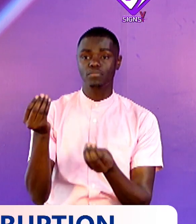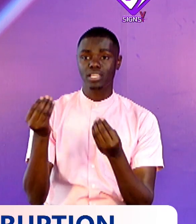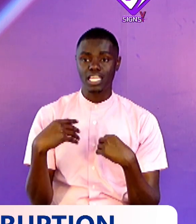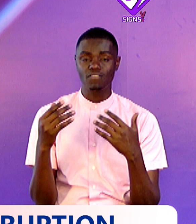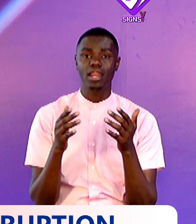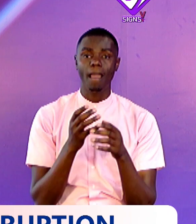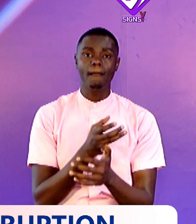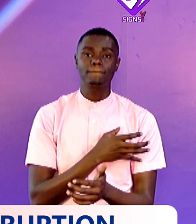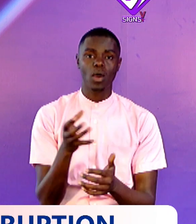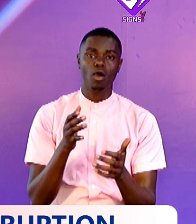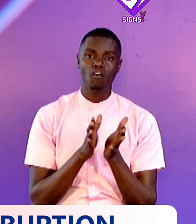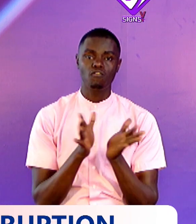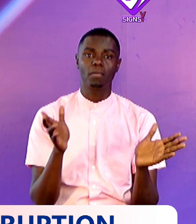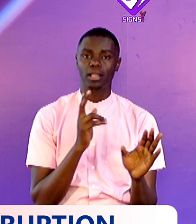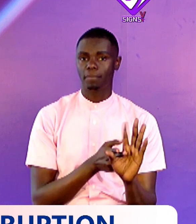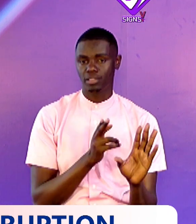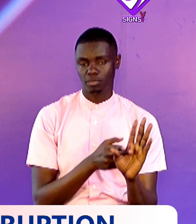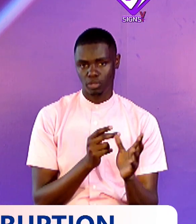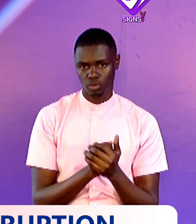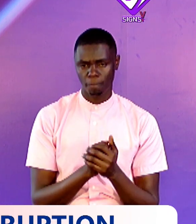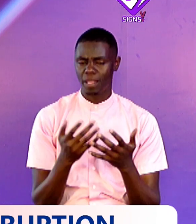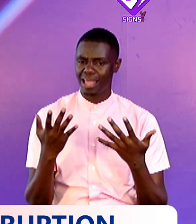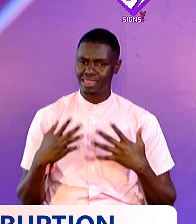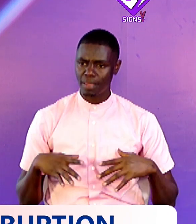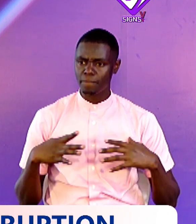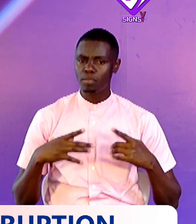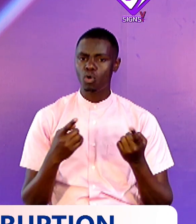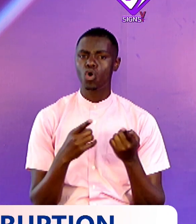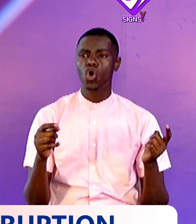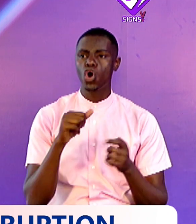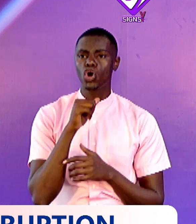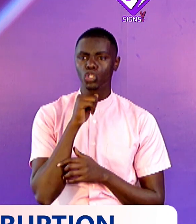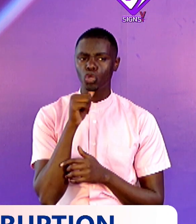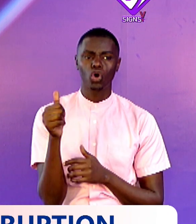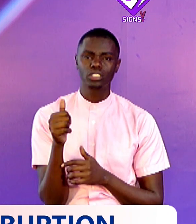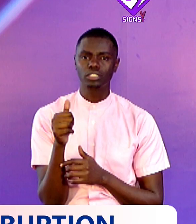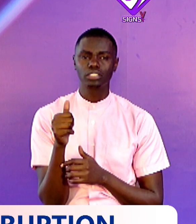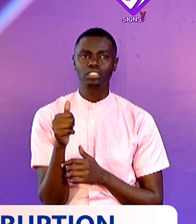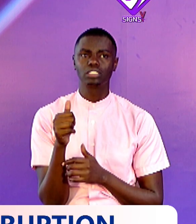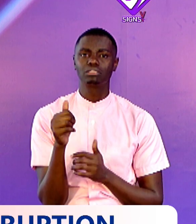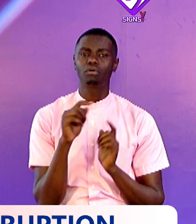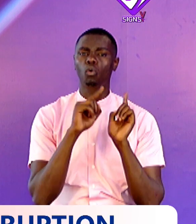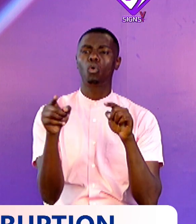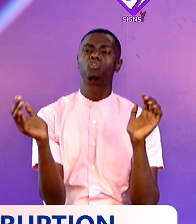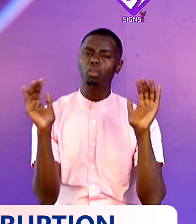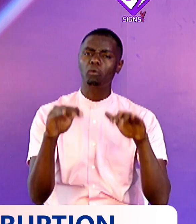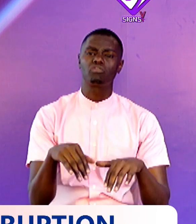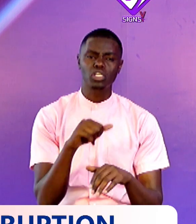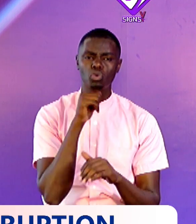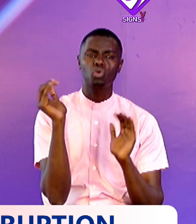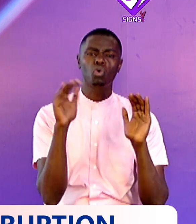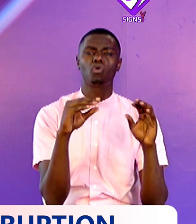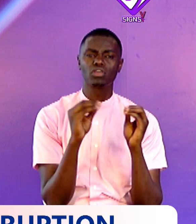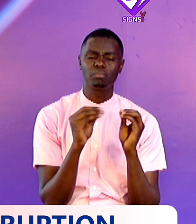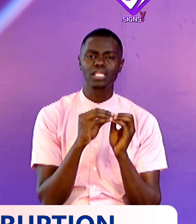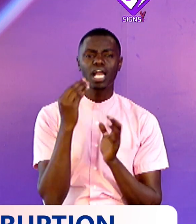public participation. Yeah. So the people do not even attend these conferences. They don't attend these meetings. They